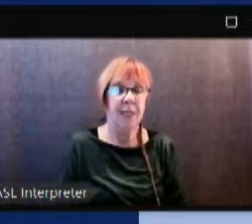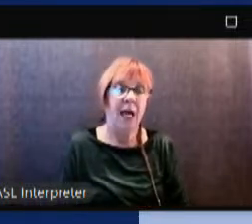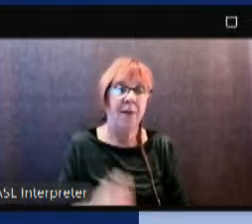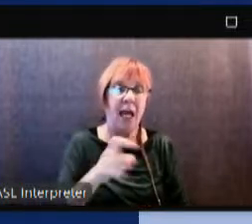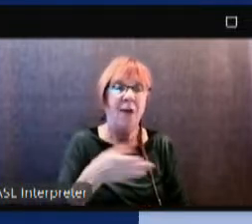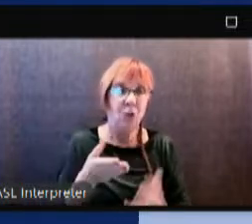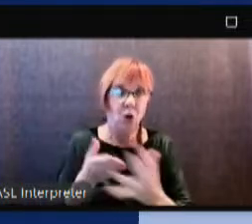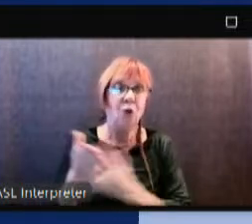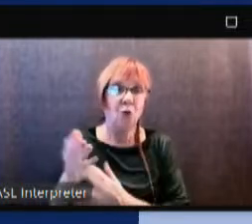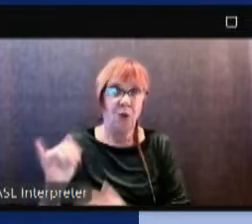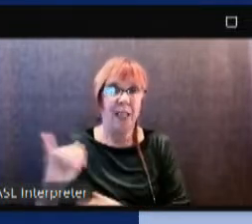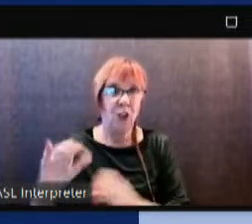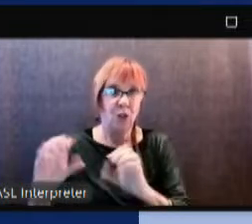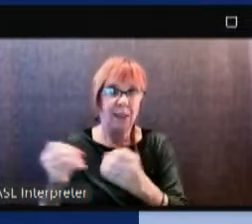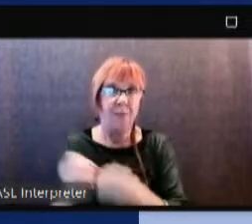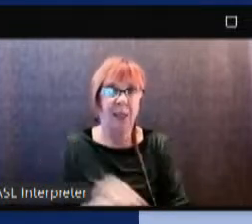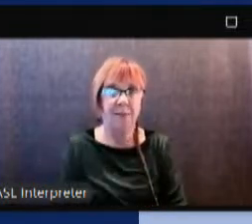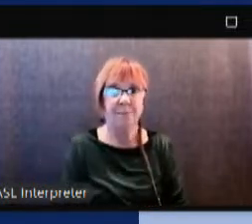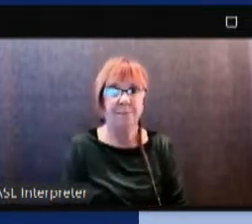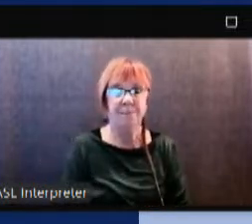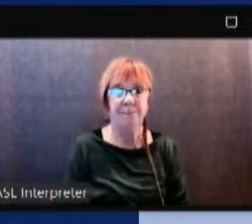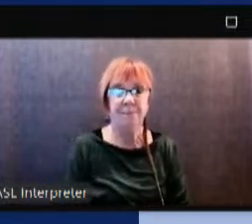company.